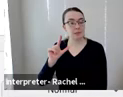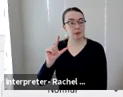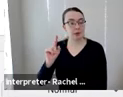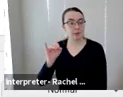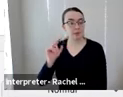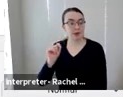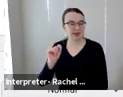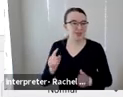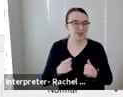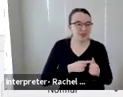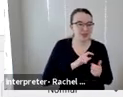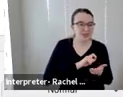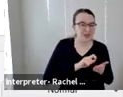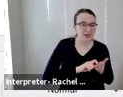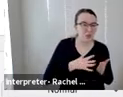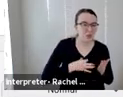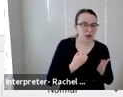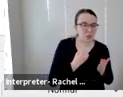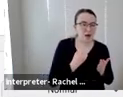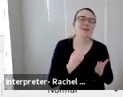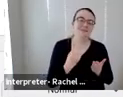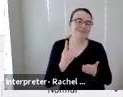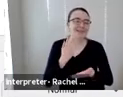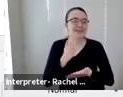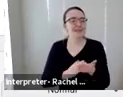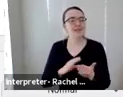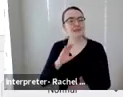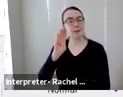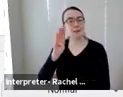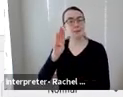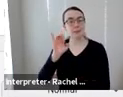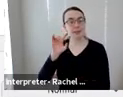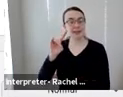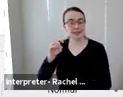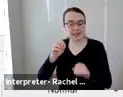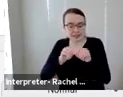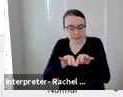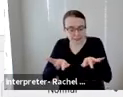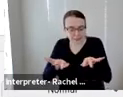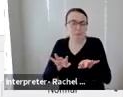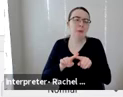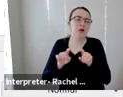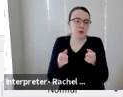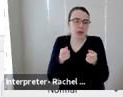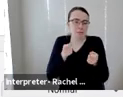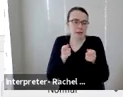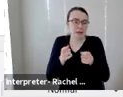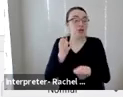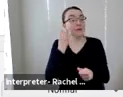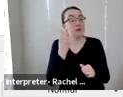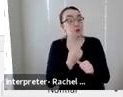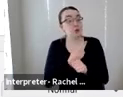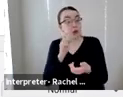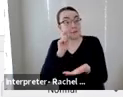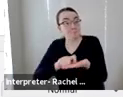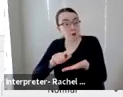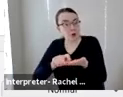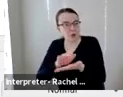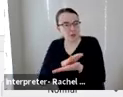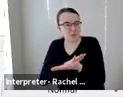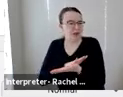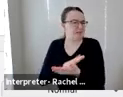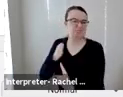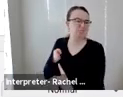there is bleed, but it's manageable, right? If you're using marker paper, which I don't use as